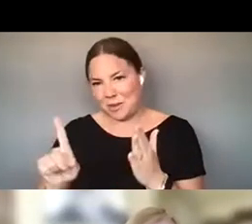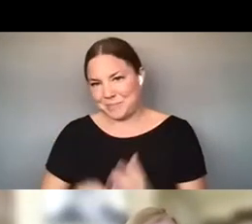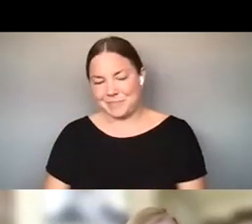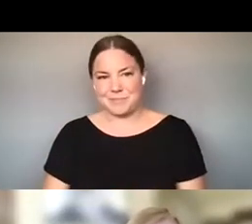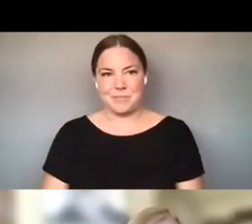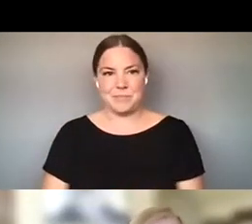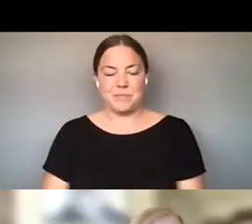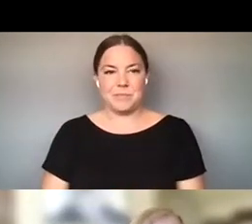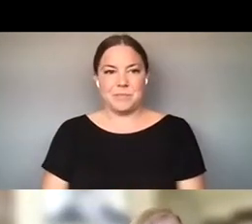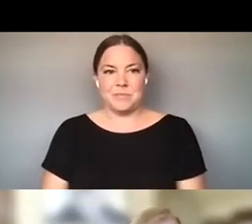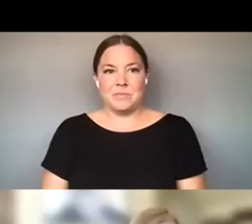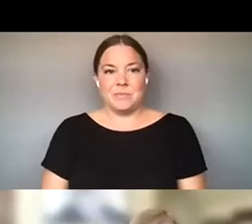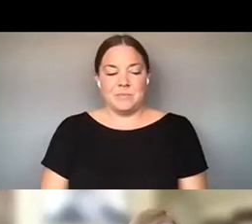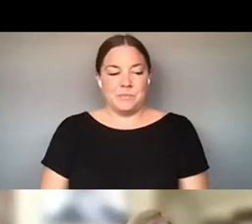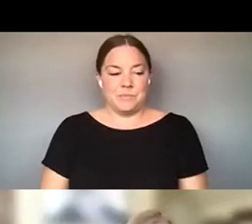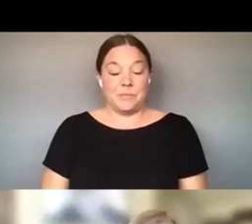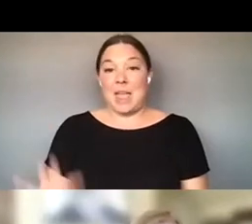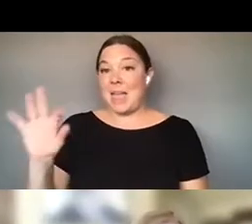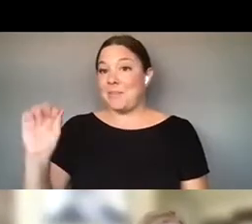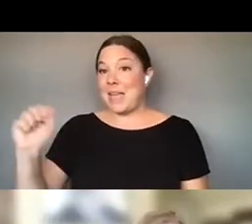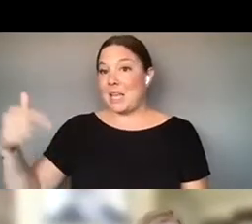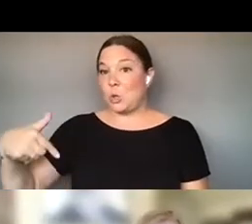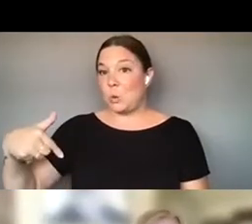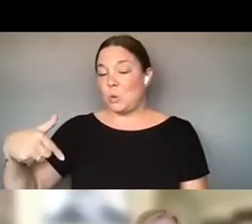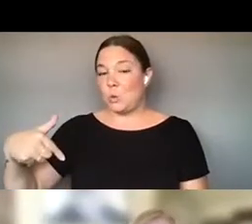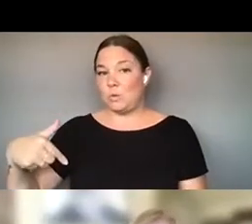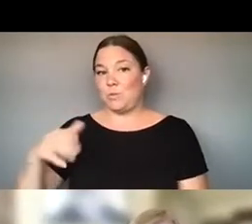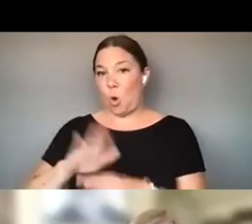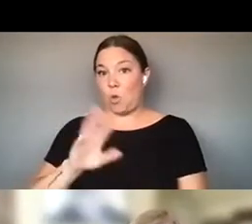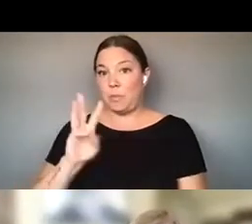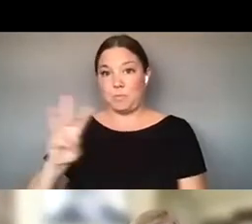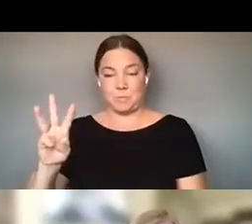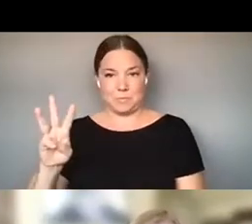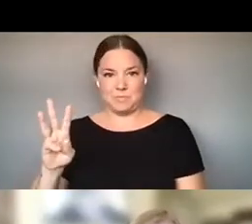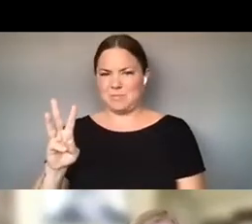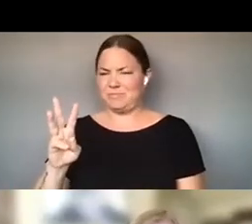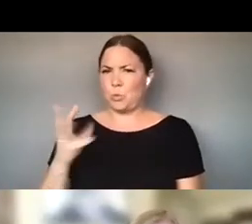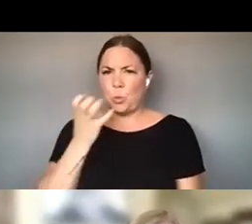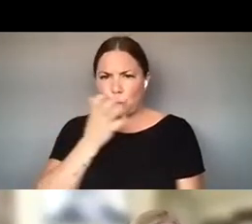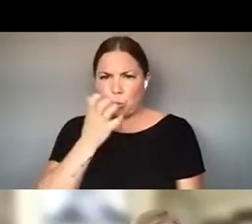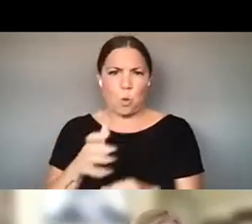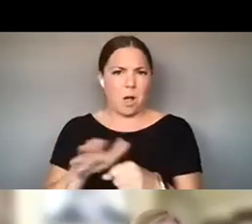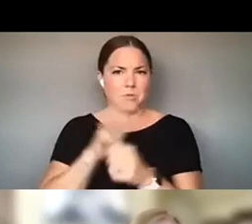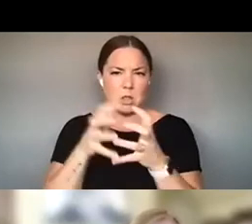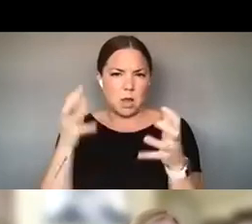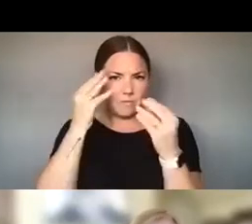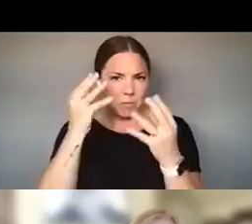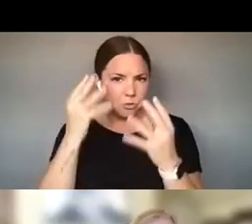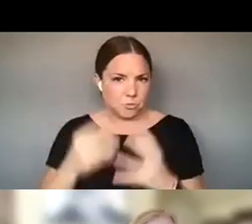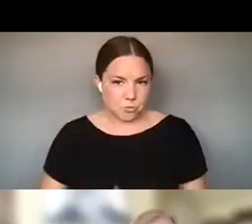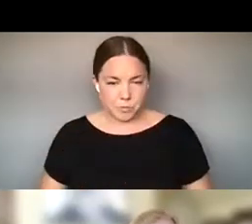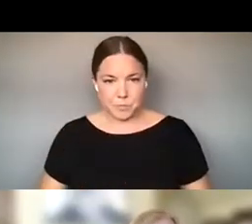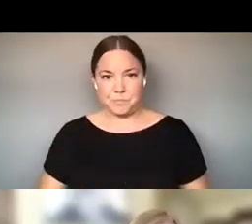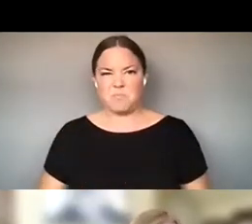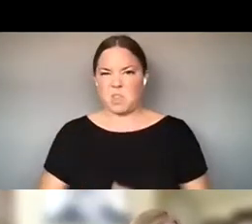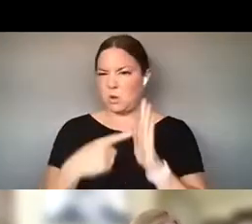Now the FAQ section on the website covers a lot of ground, but we want to highlight just a few